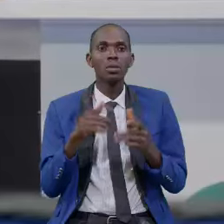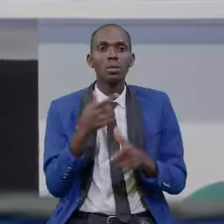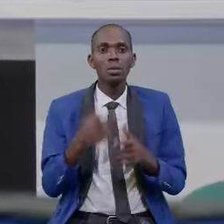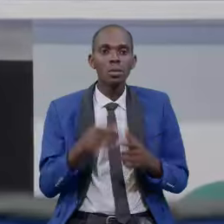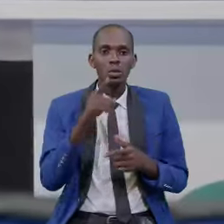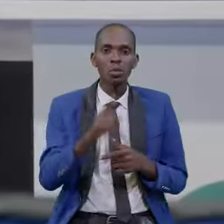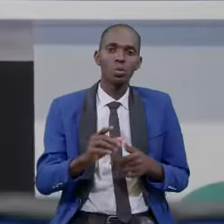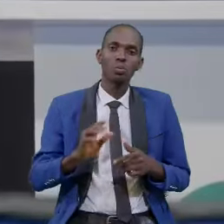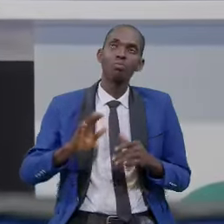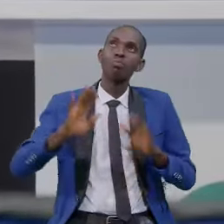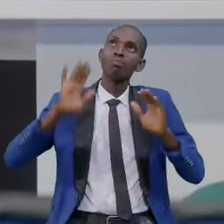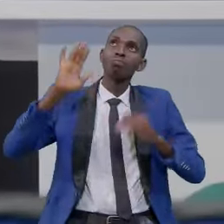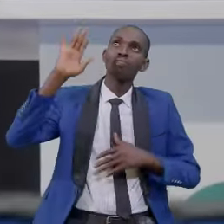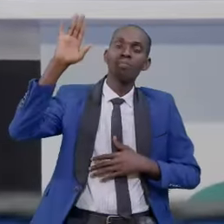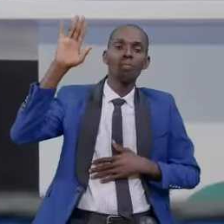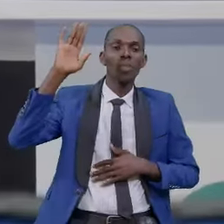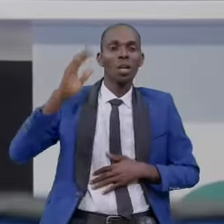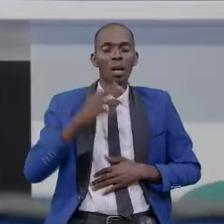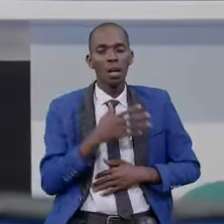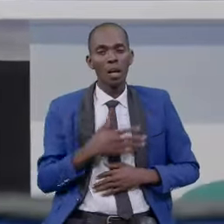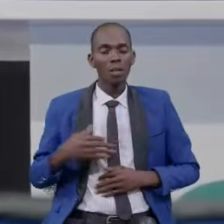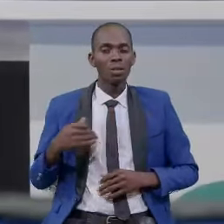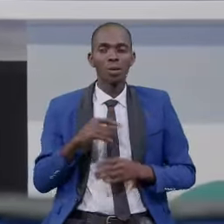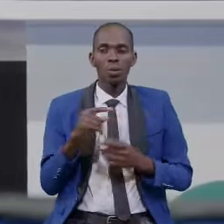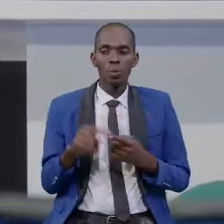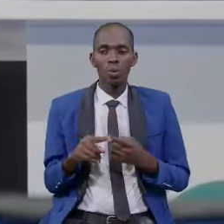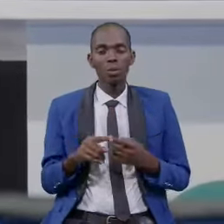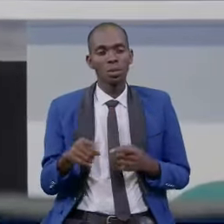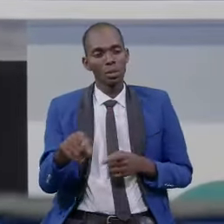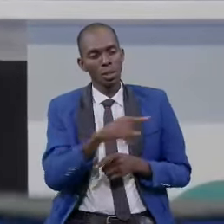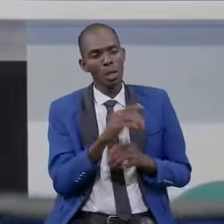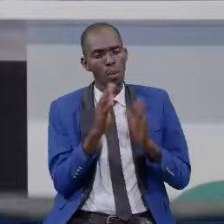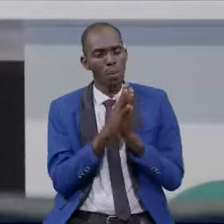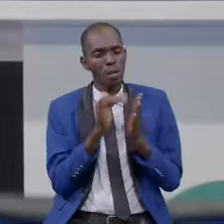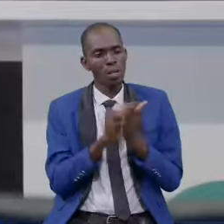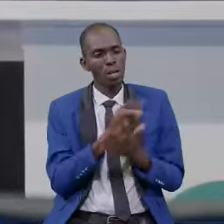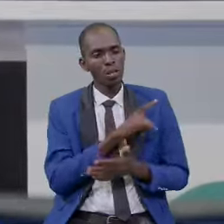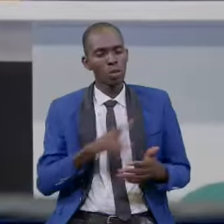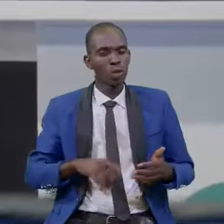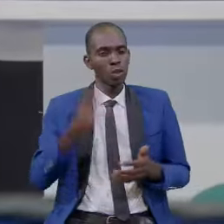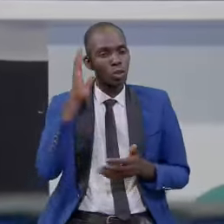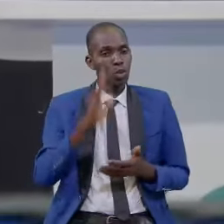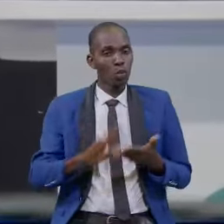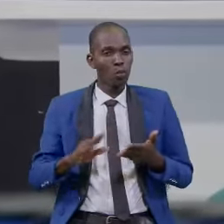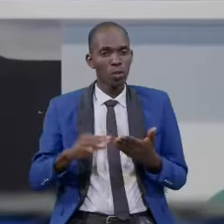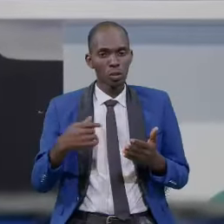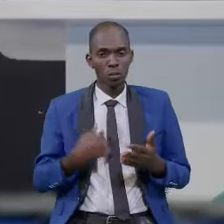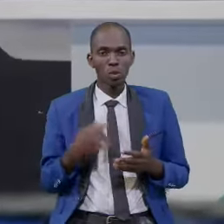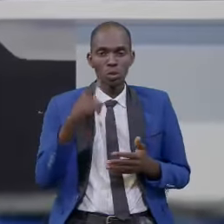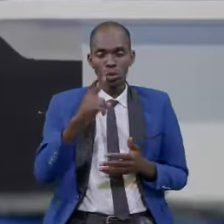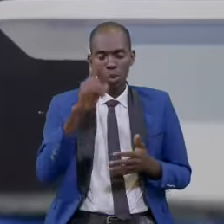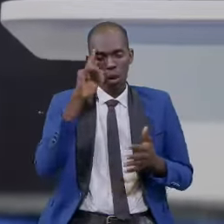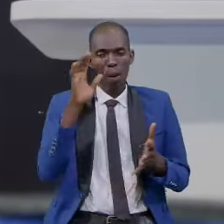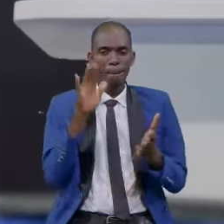pray that the Lord shall forgive me, I believe that time they mention the name of Jesus